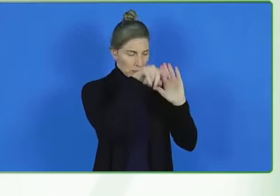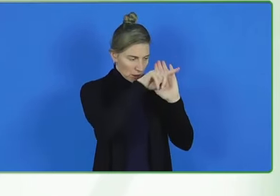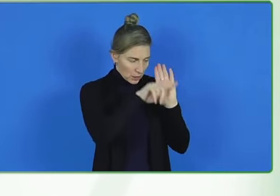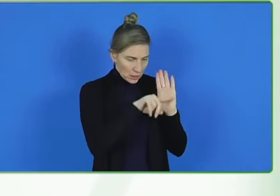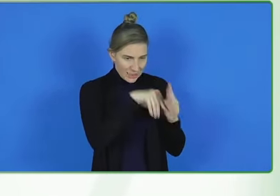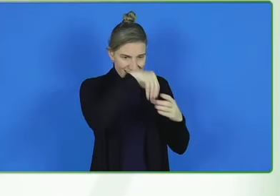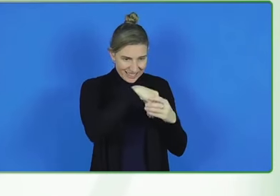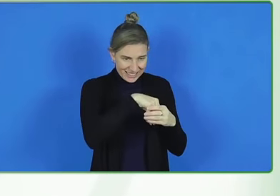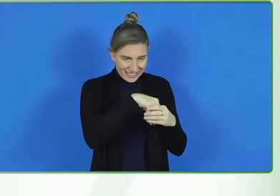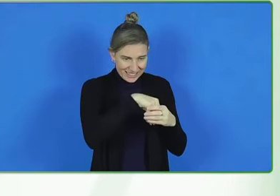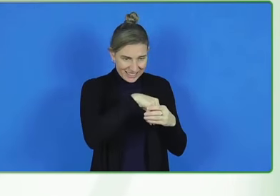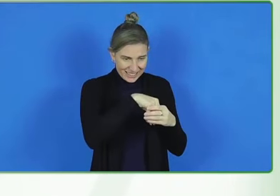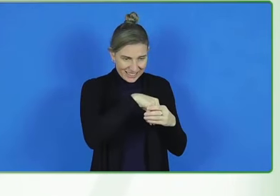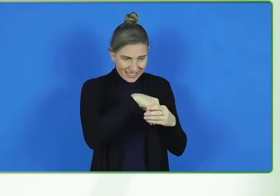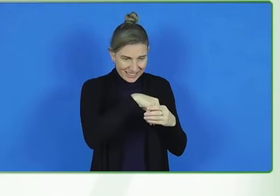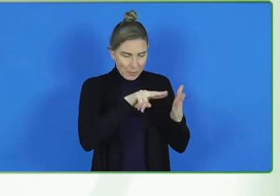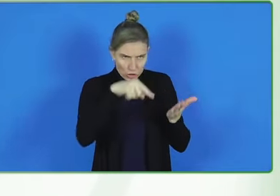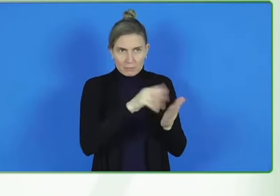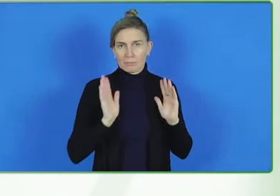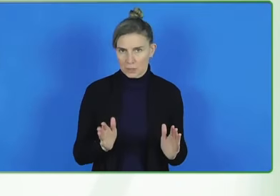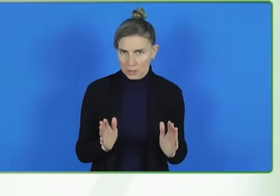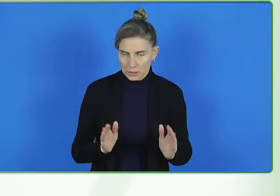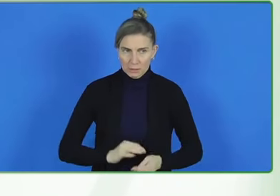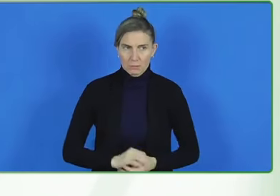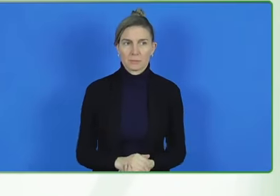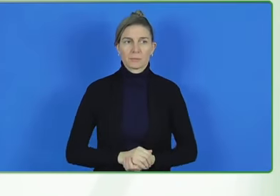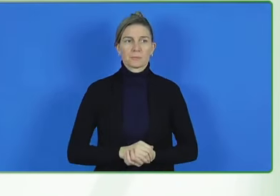contracts. Complaint about the